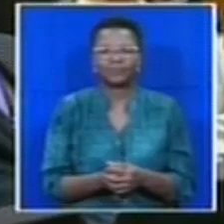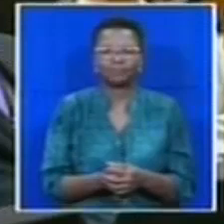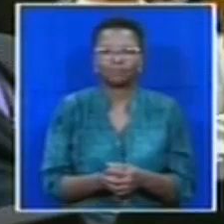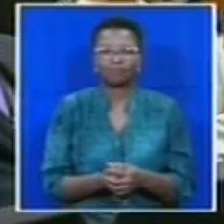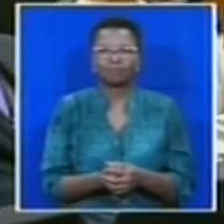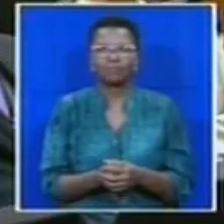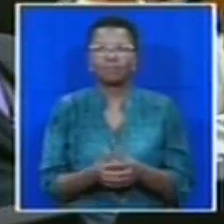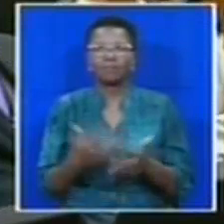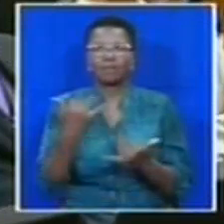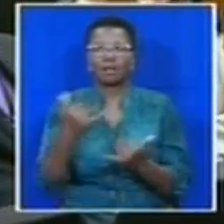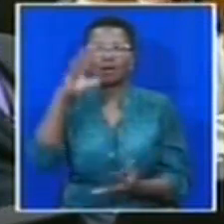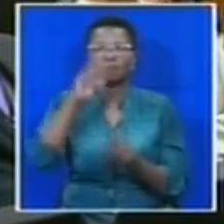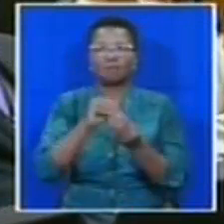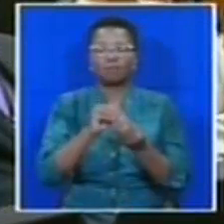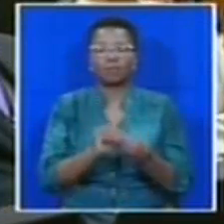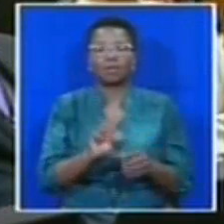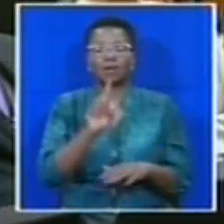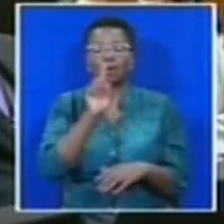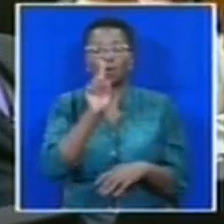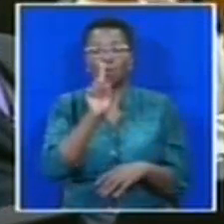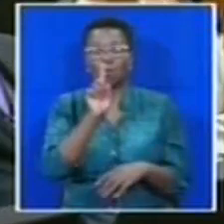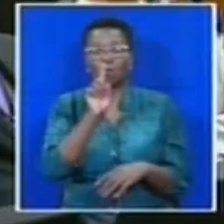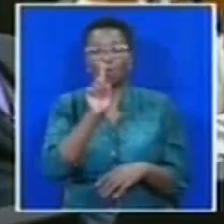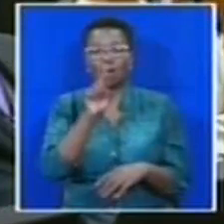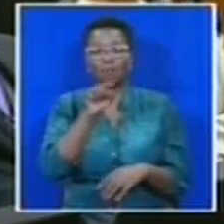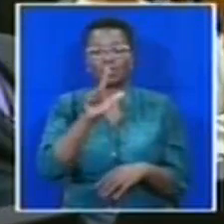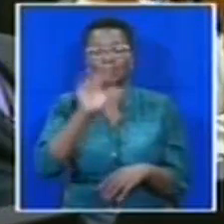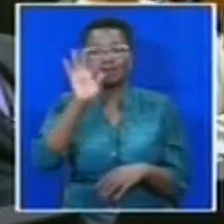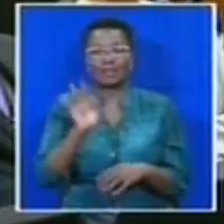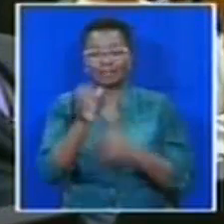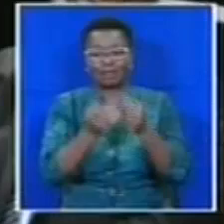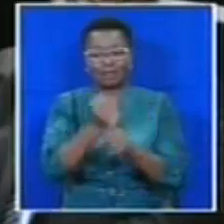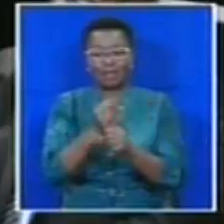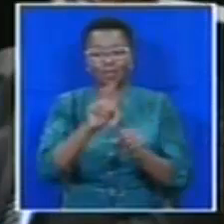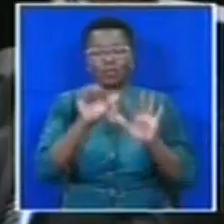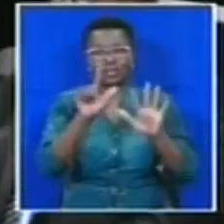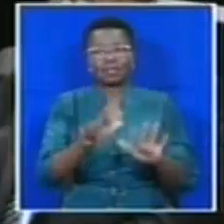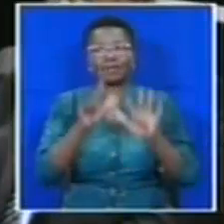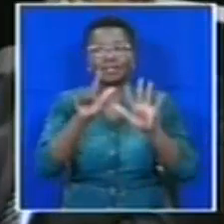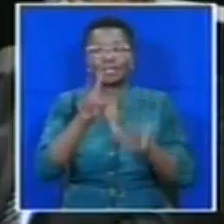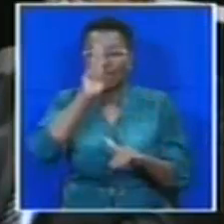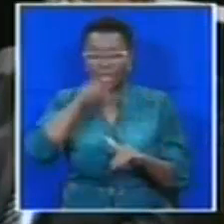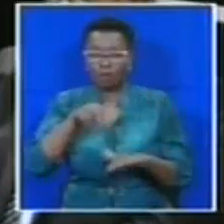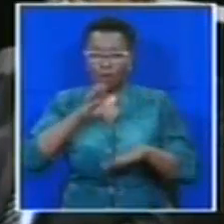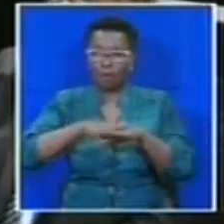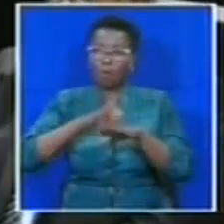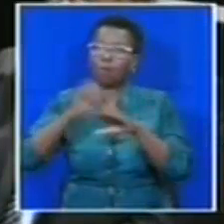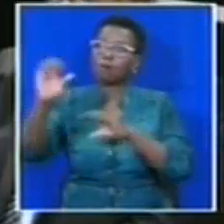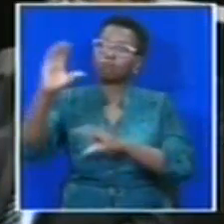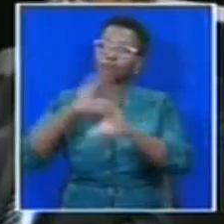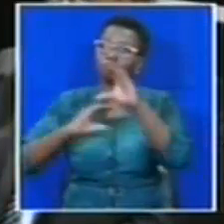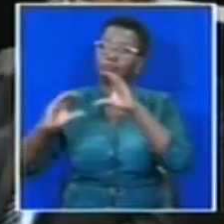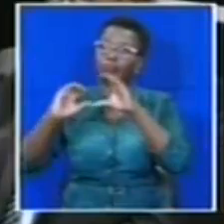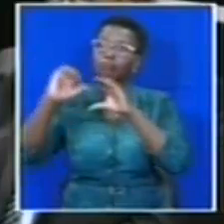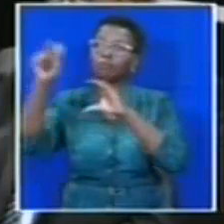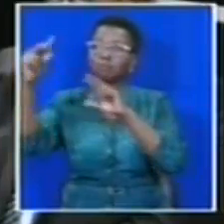Rising up to 1.7% in 2017, if we do the right things to support investment and confidence,